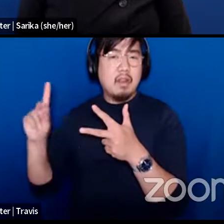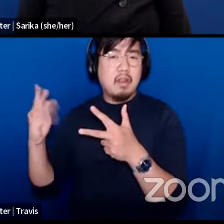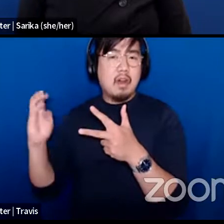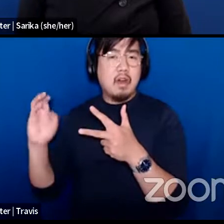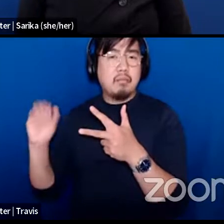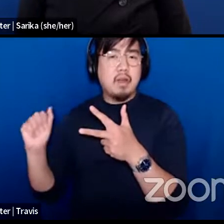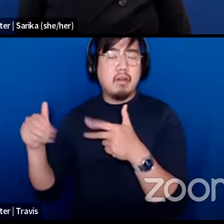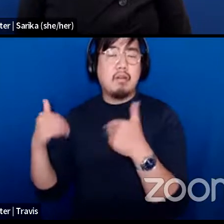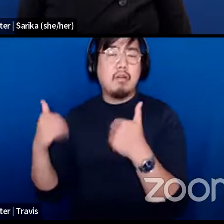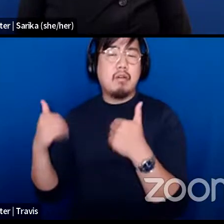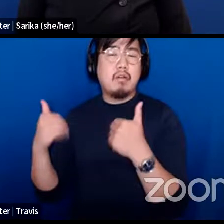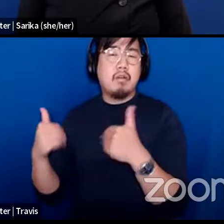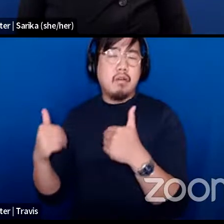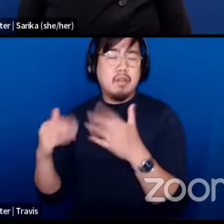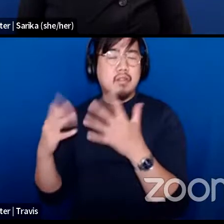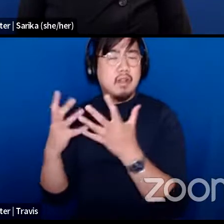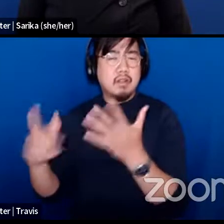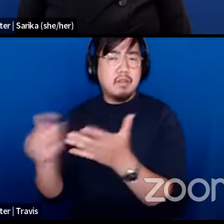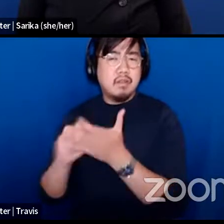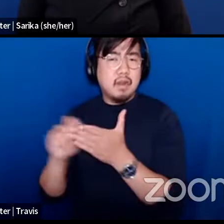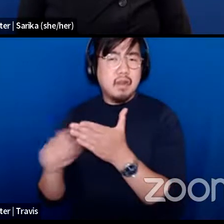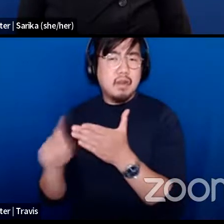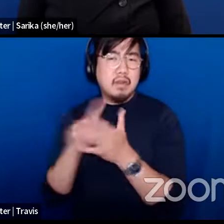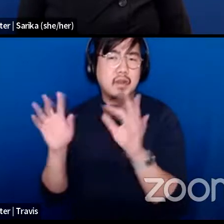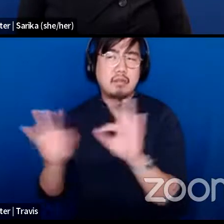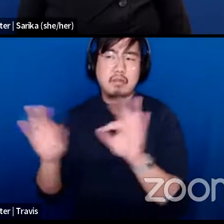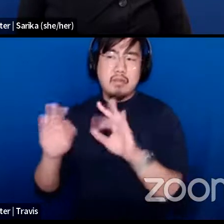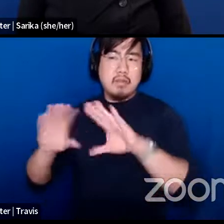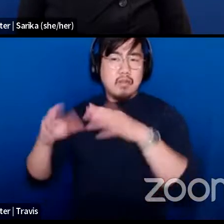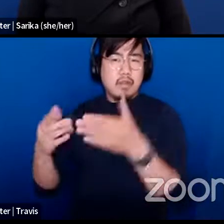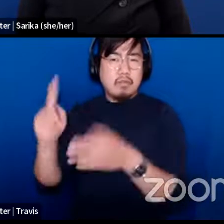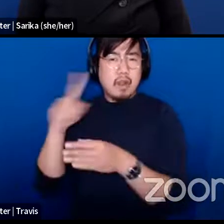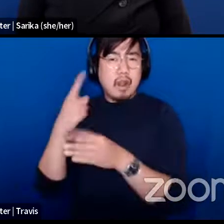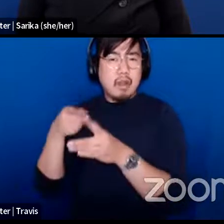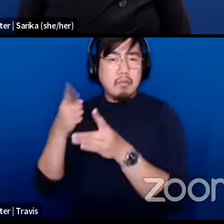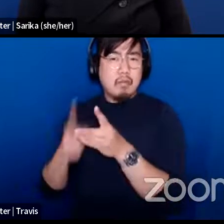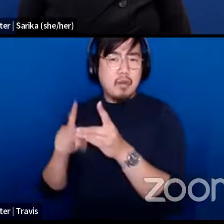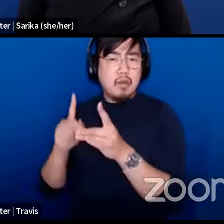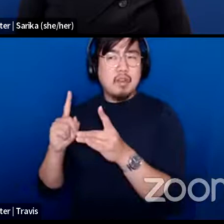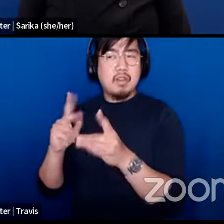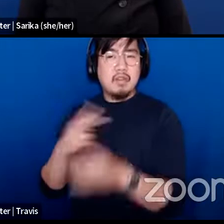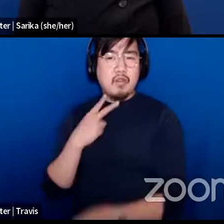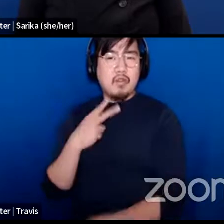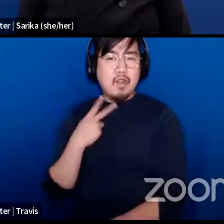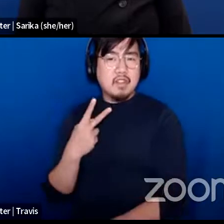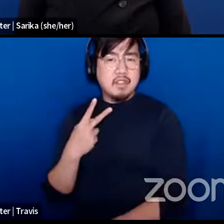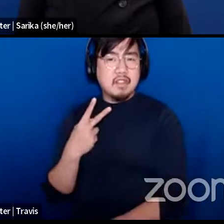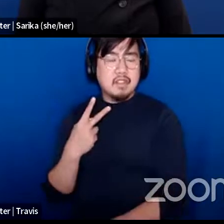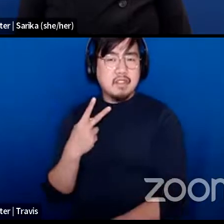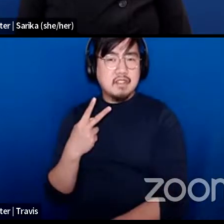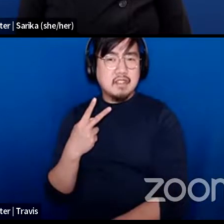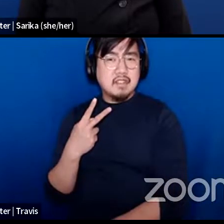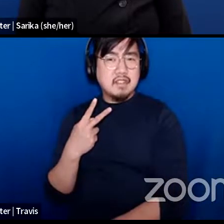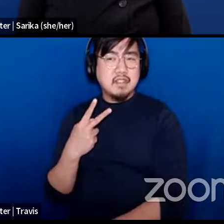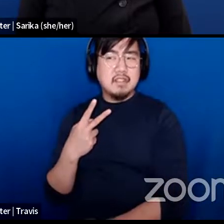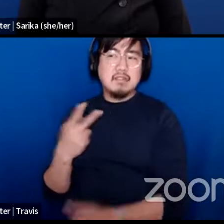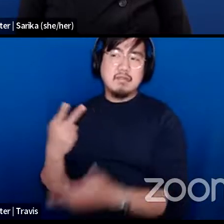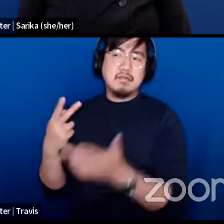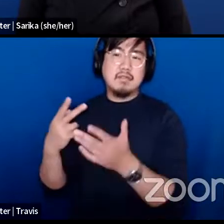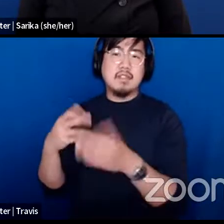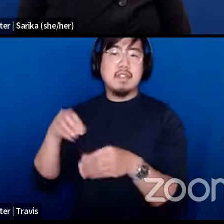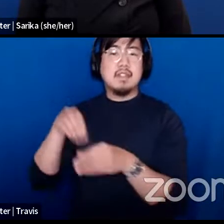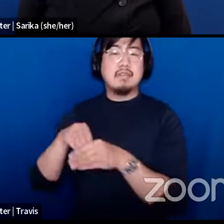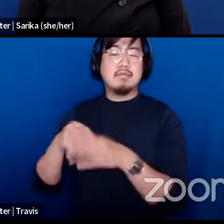much importance in centering Black Buddhist voices in what we broadly call American